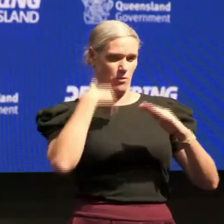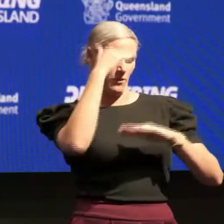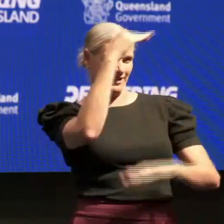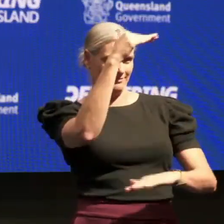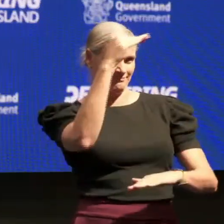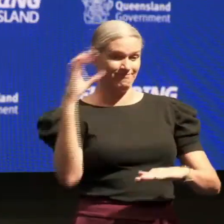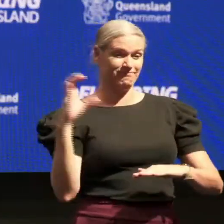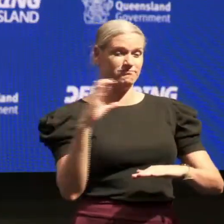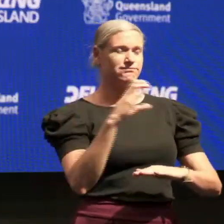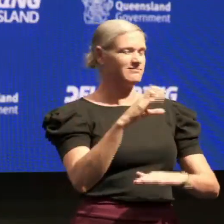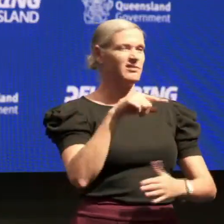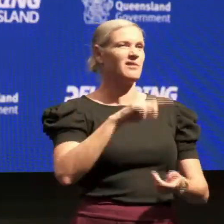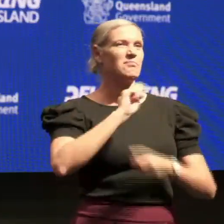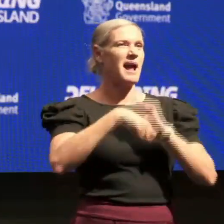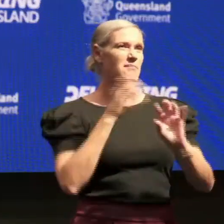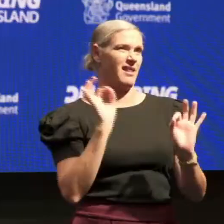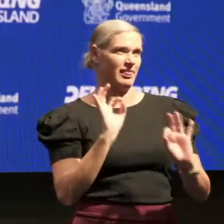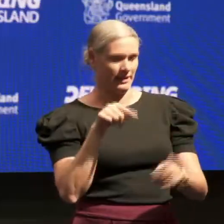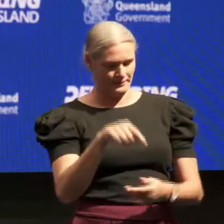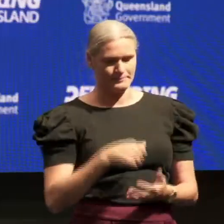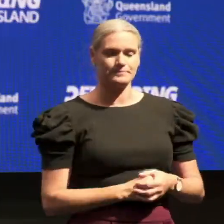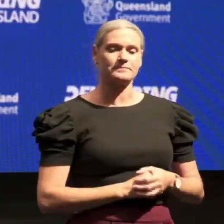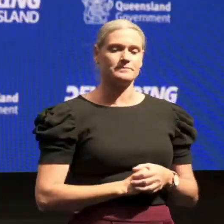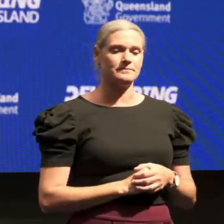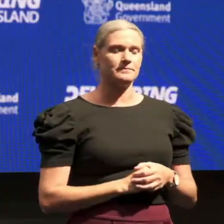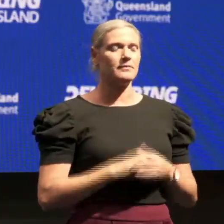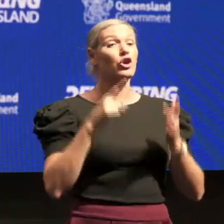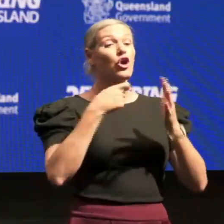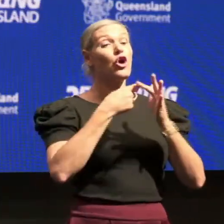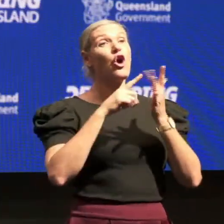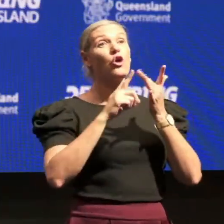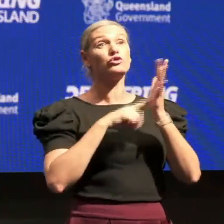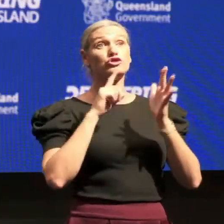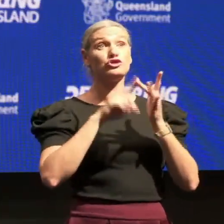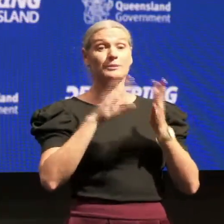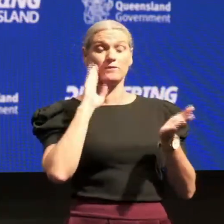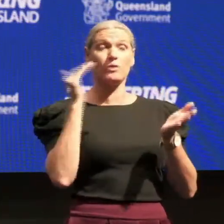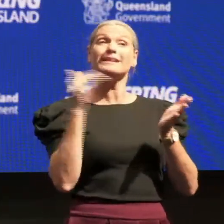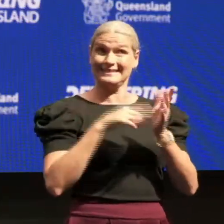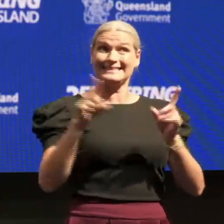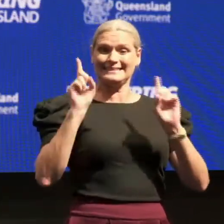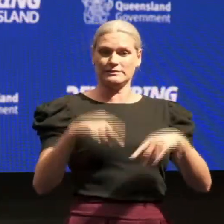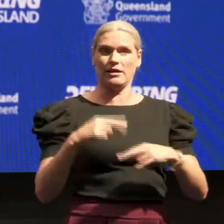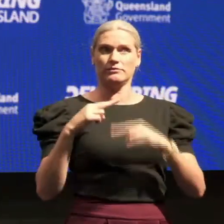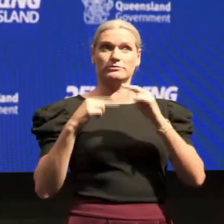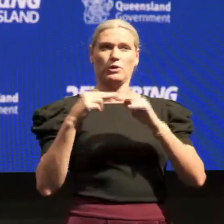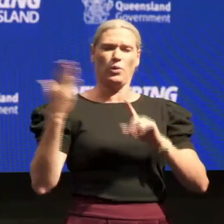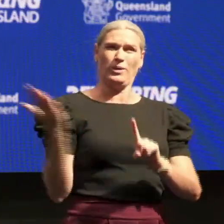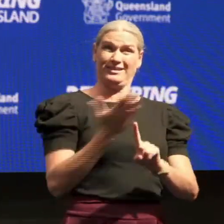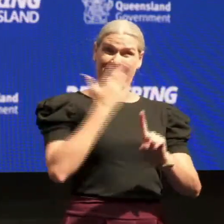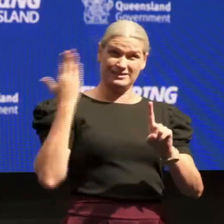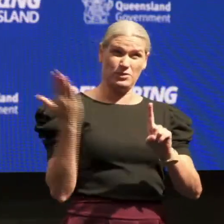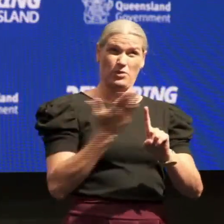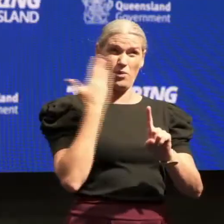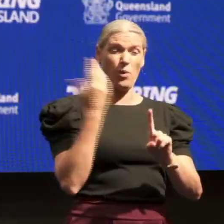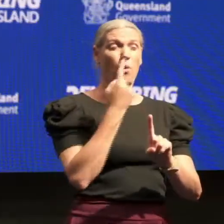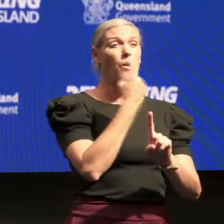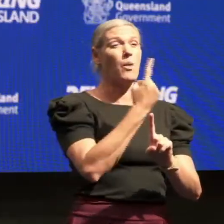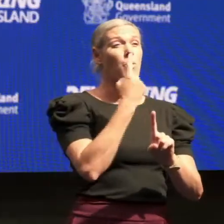morning. Ahead of Koji crossing the coast, it did produce a damaging wind gust